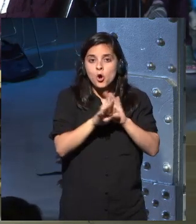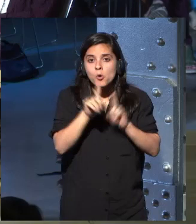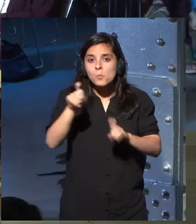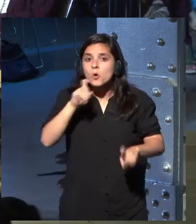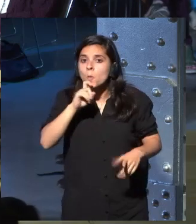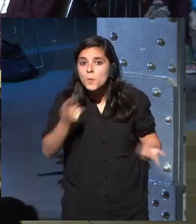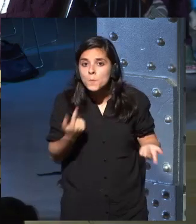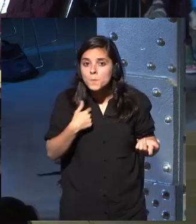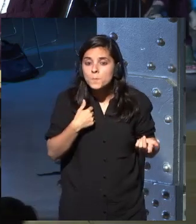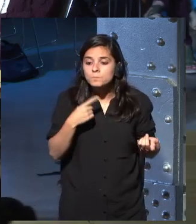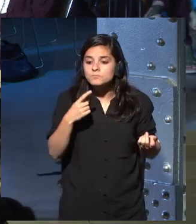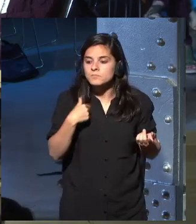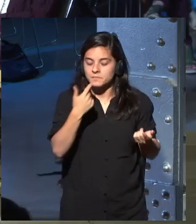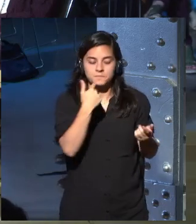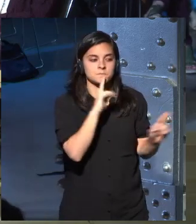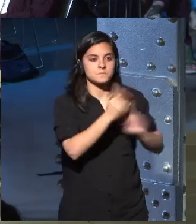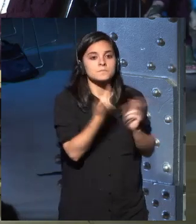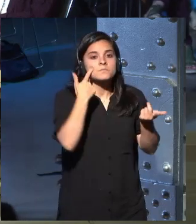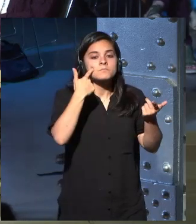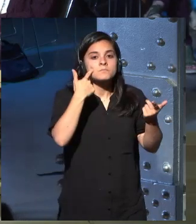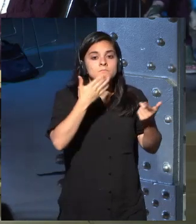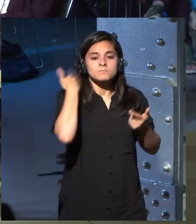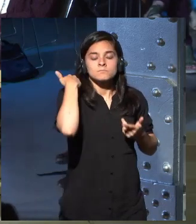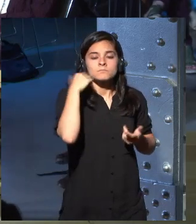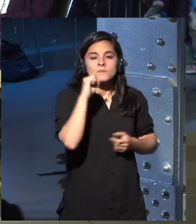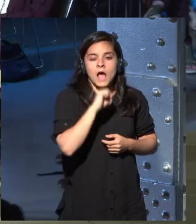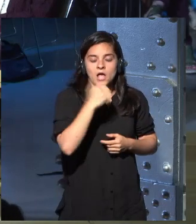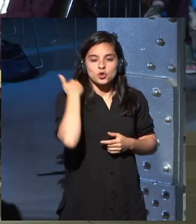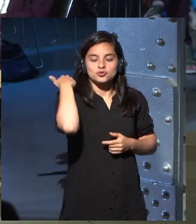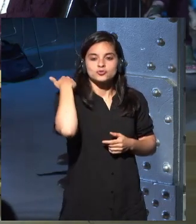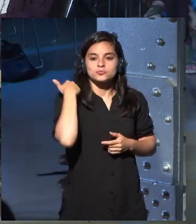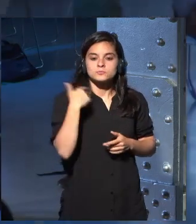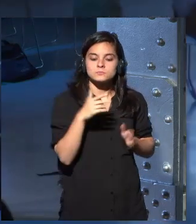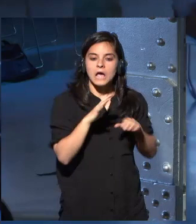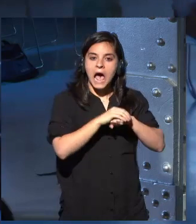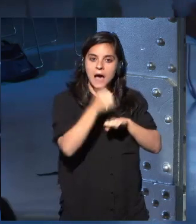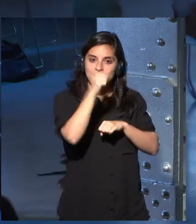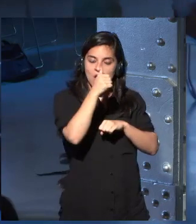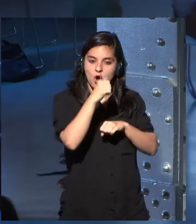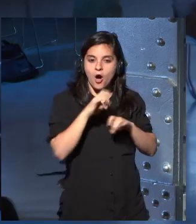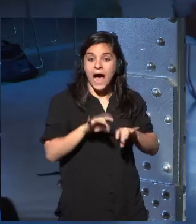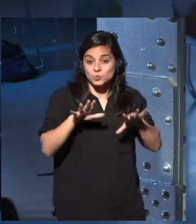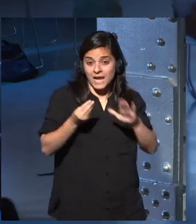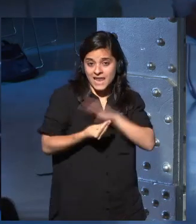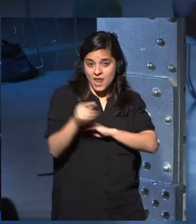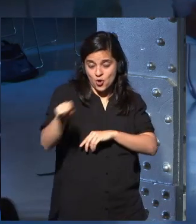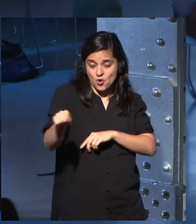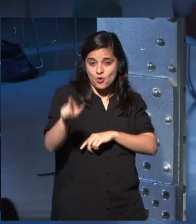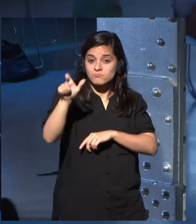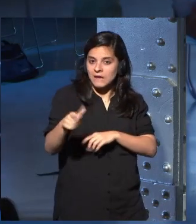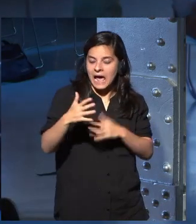Some years ago, a friend of mine, an Australian friend of mine, a writer, went on a lecture tour of